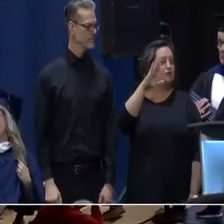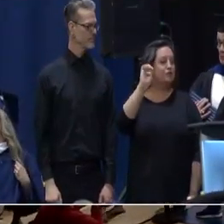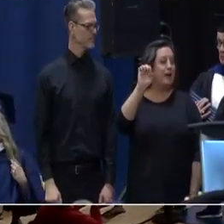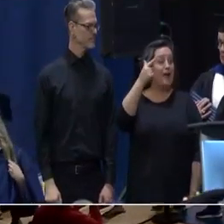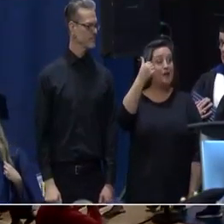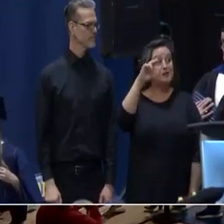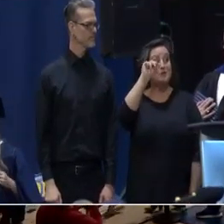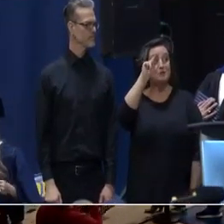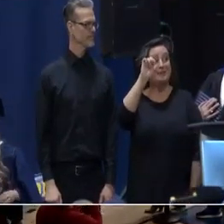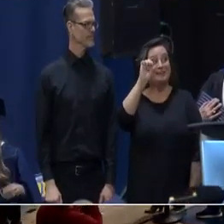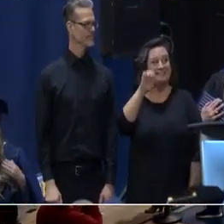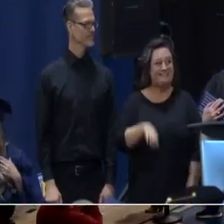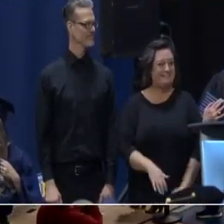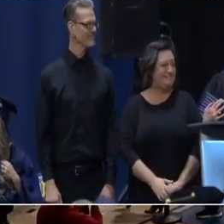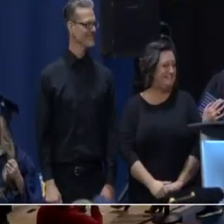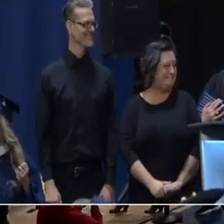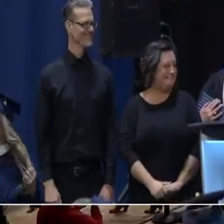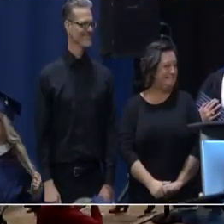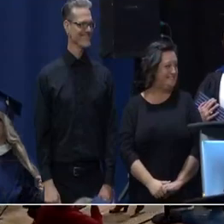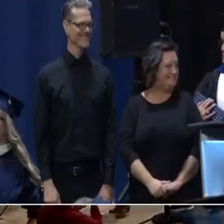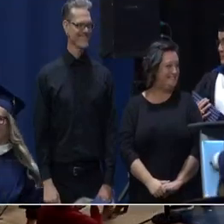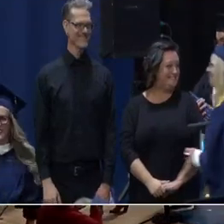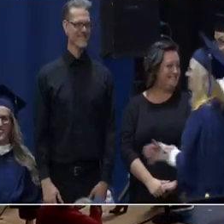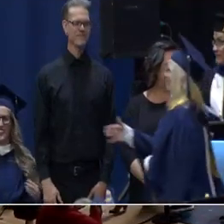Michelle Green.